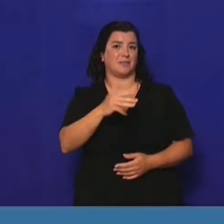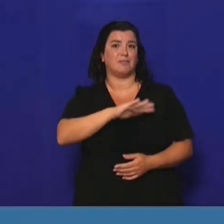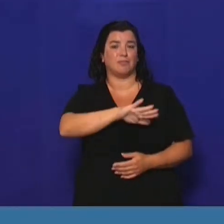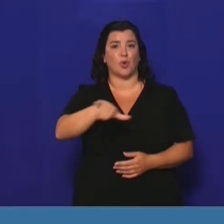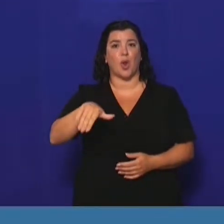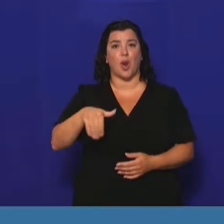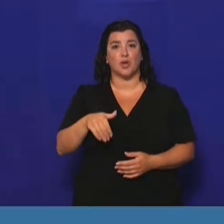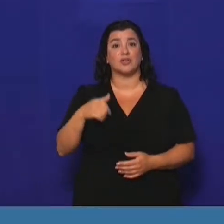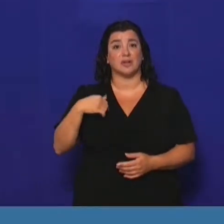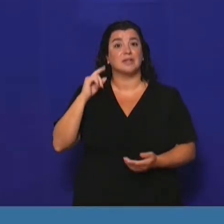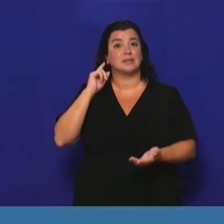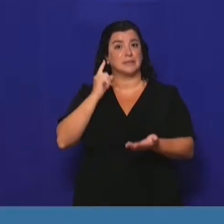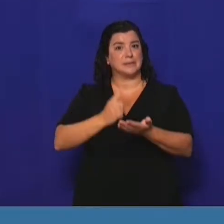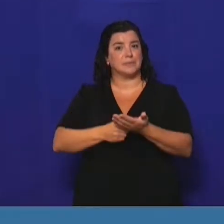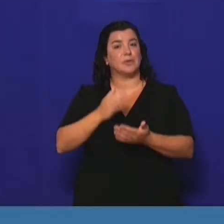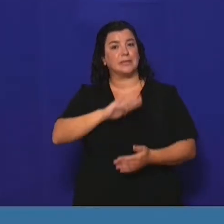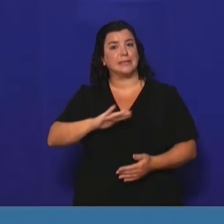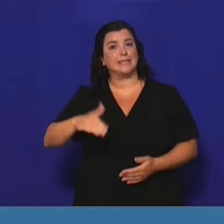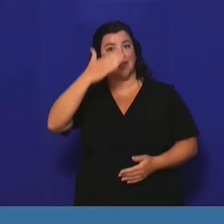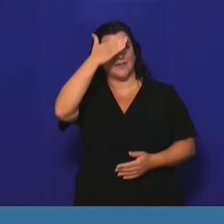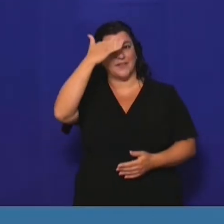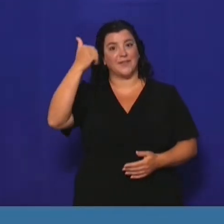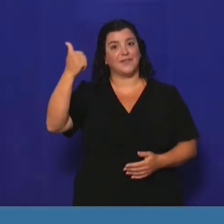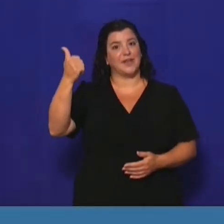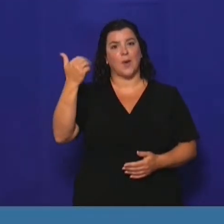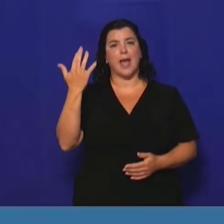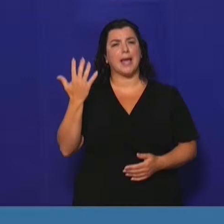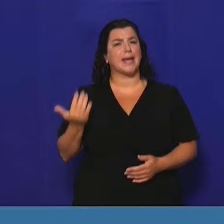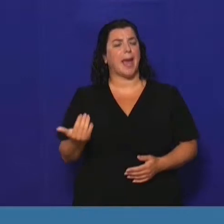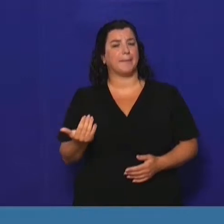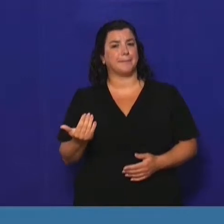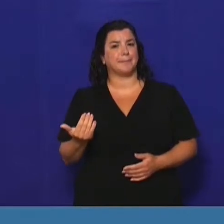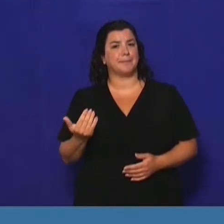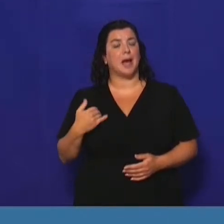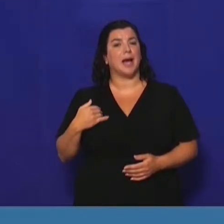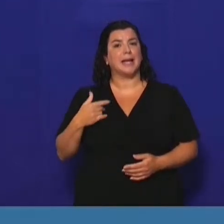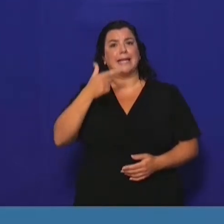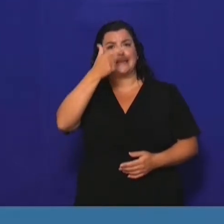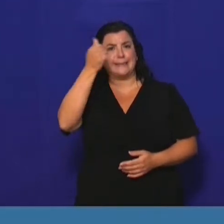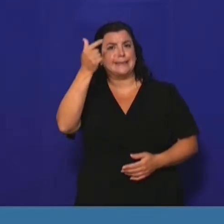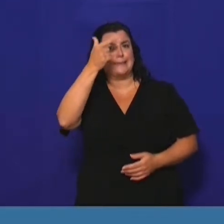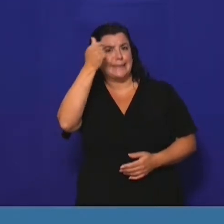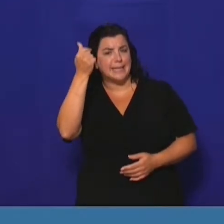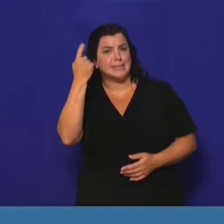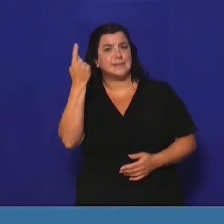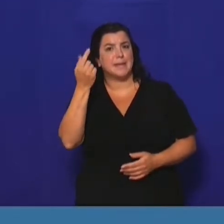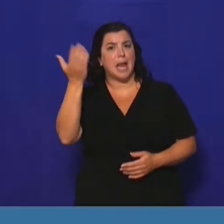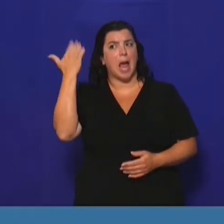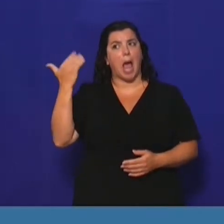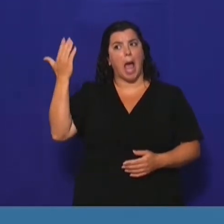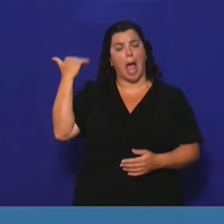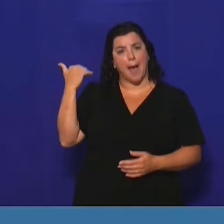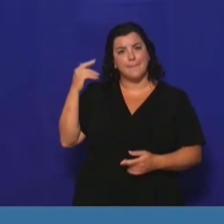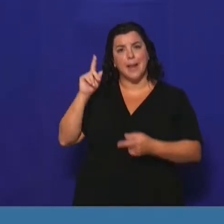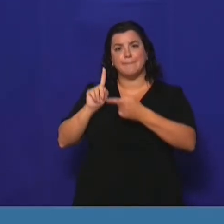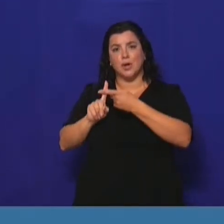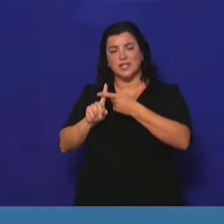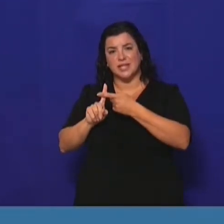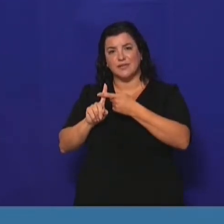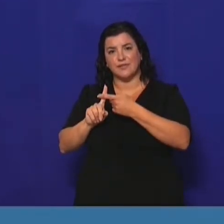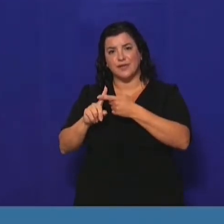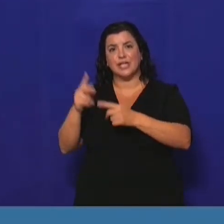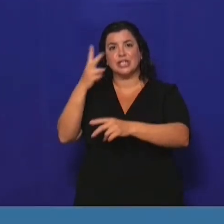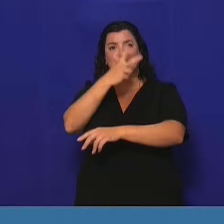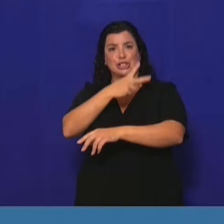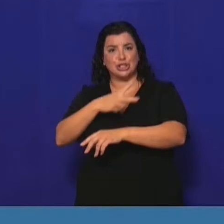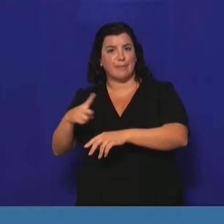Kienna wkoll nies li fiequ, infatti wara li għamilna t-testijiet li dawk in-nies li kienu pożittivi wara 14-il ġurnata u wara